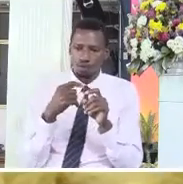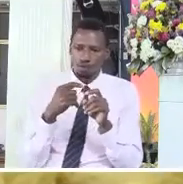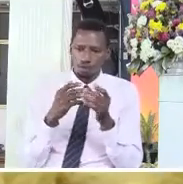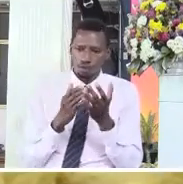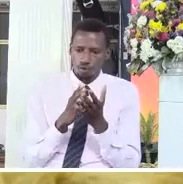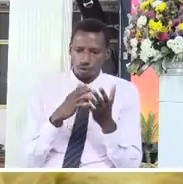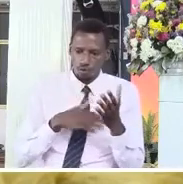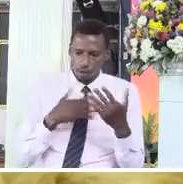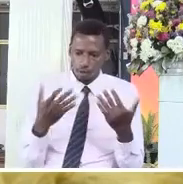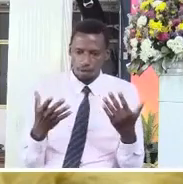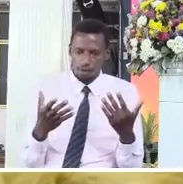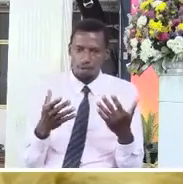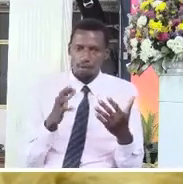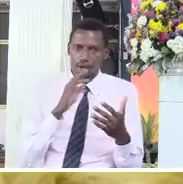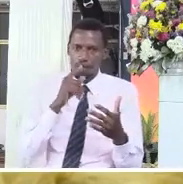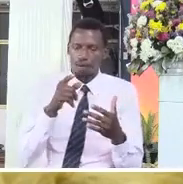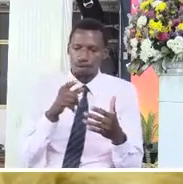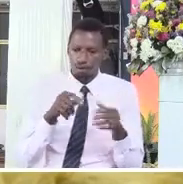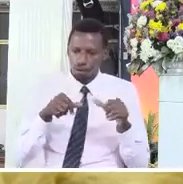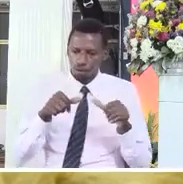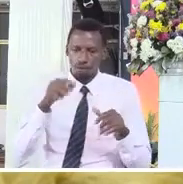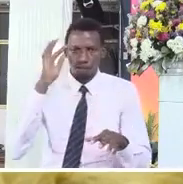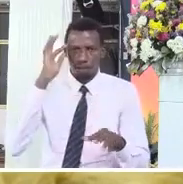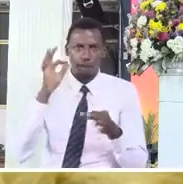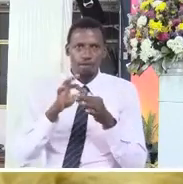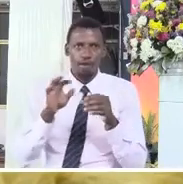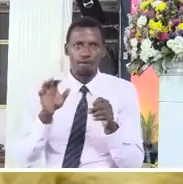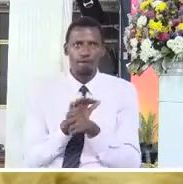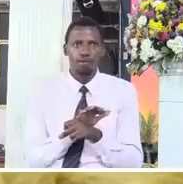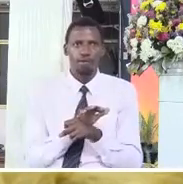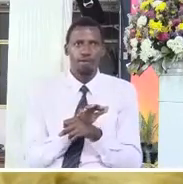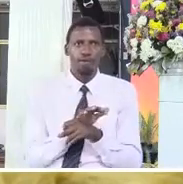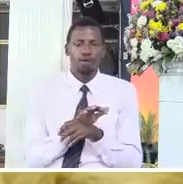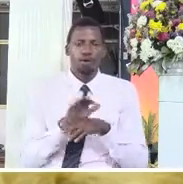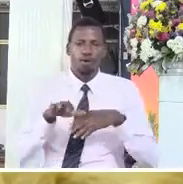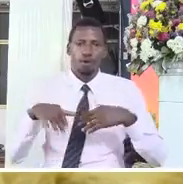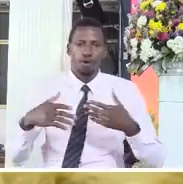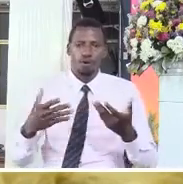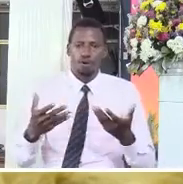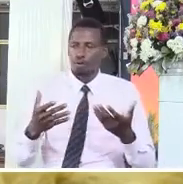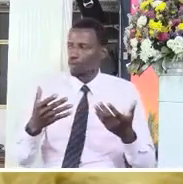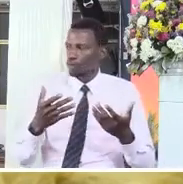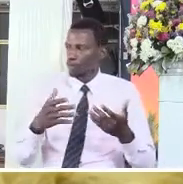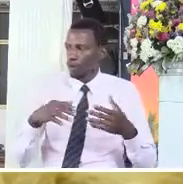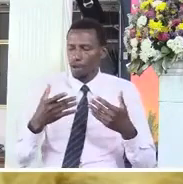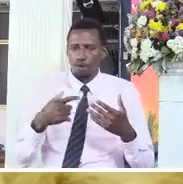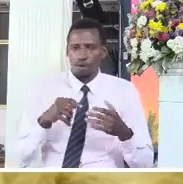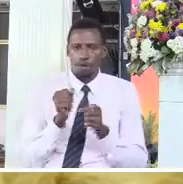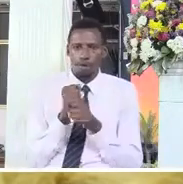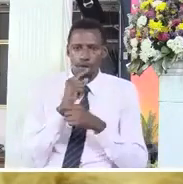Are you still keeping faith? Or how would we ensure that they retain